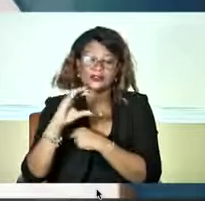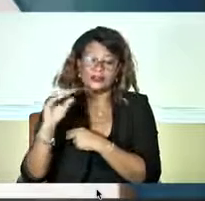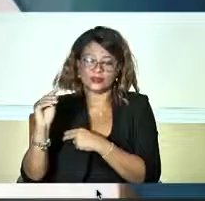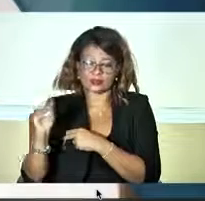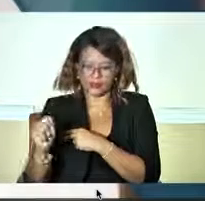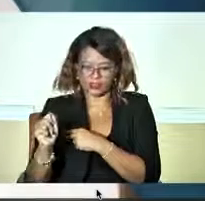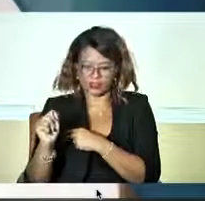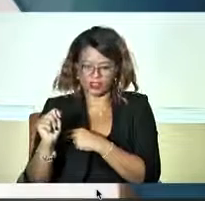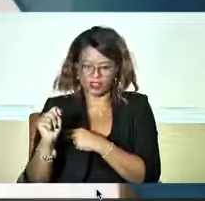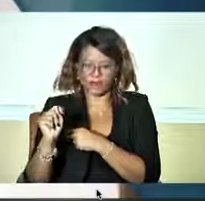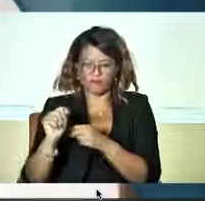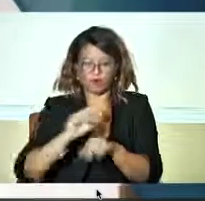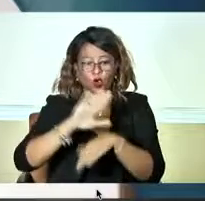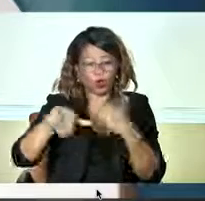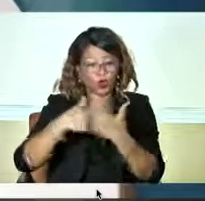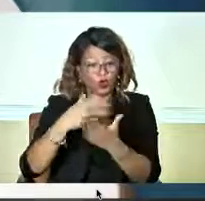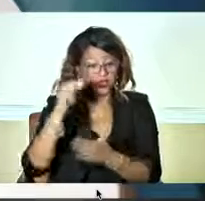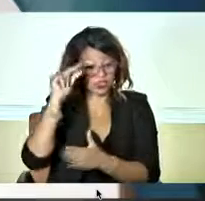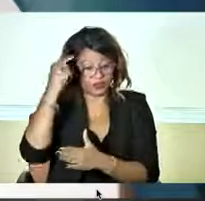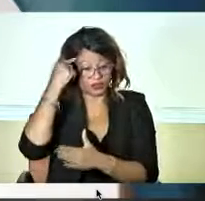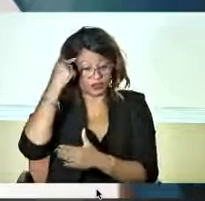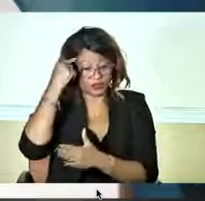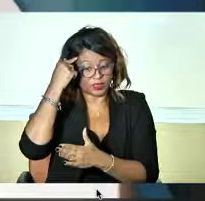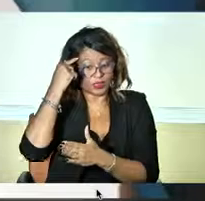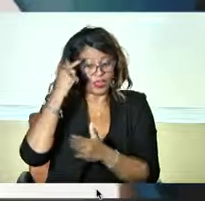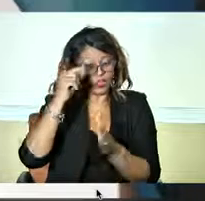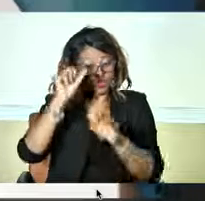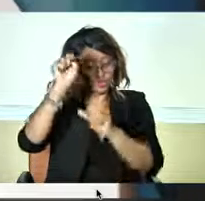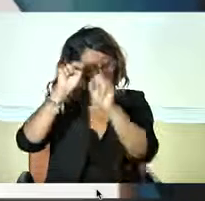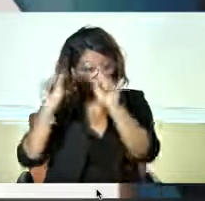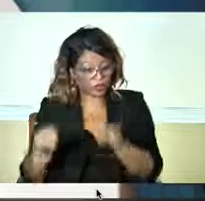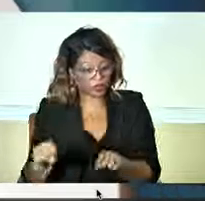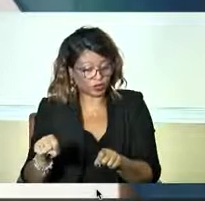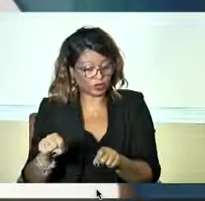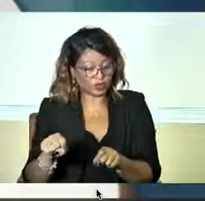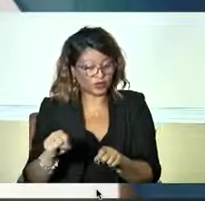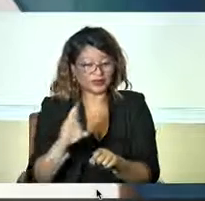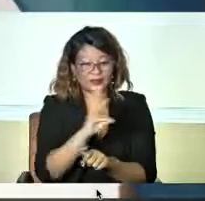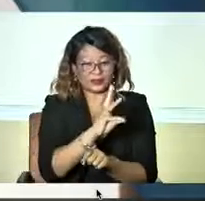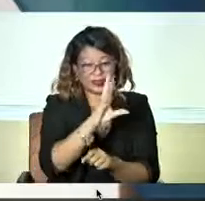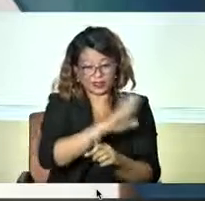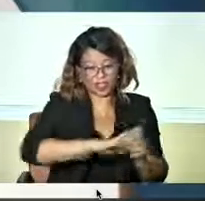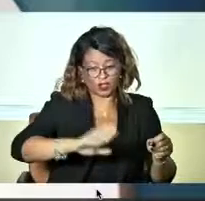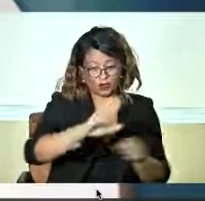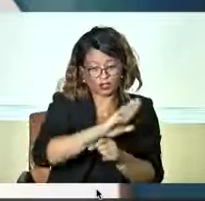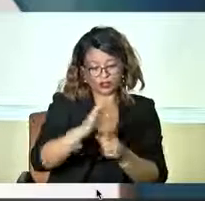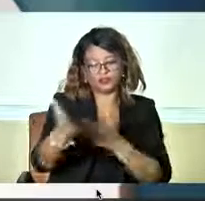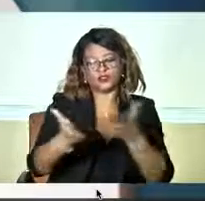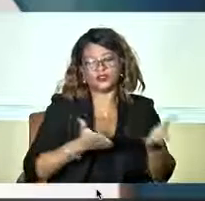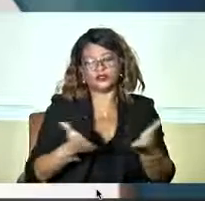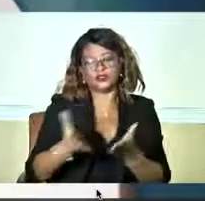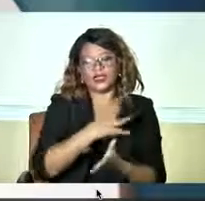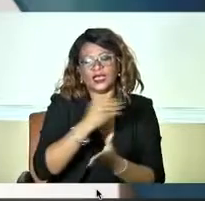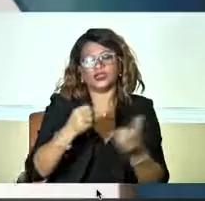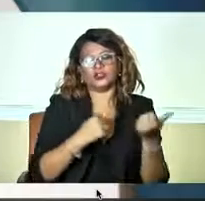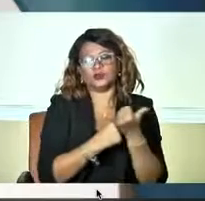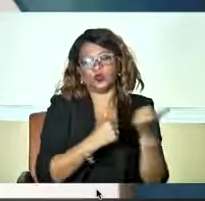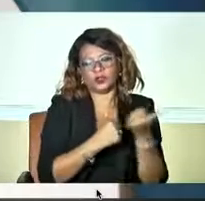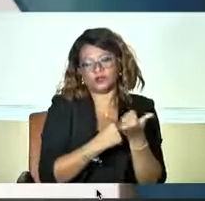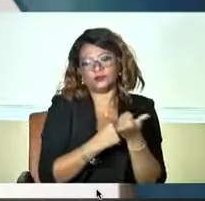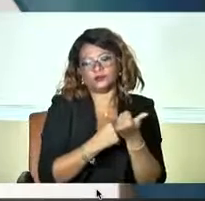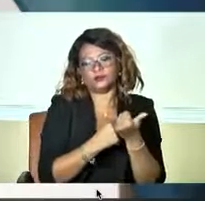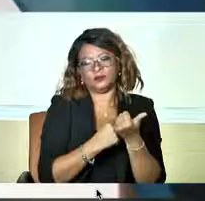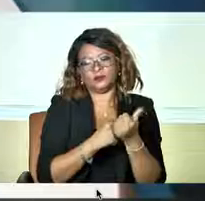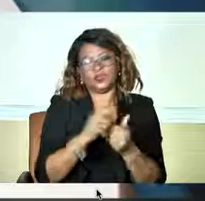ICTs for the whole government, is currently structured to deliver 6 areas of service and support.